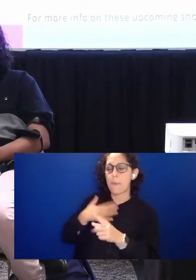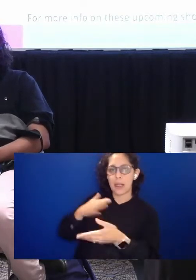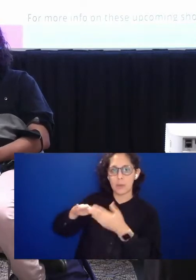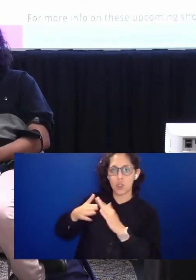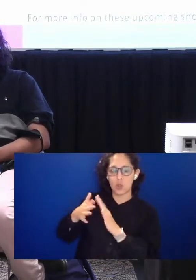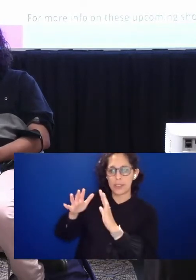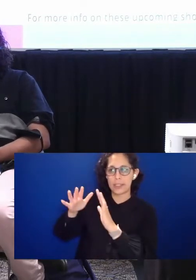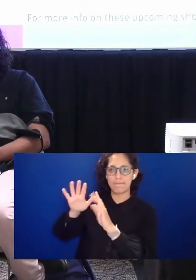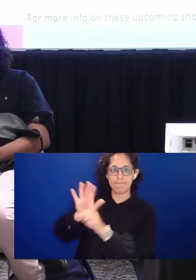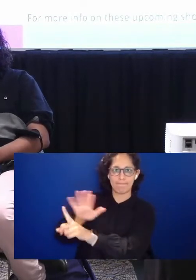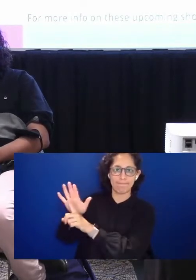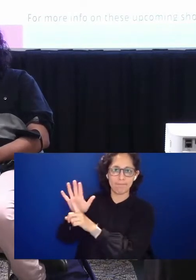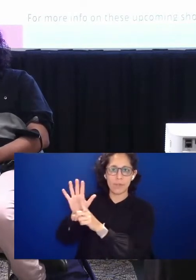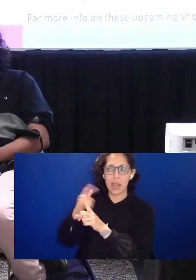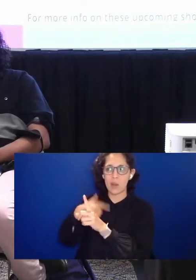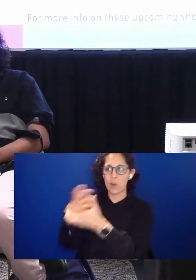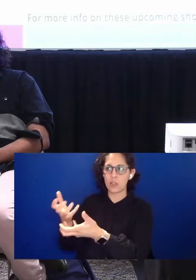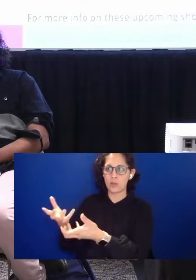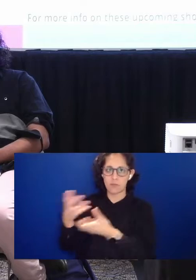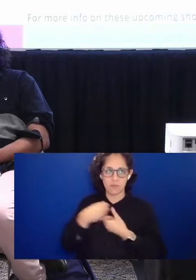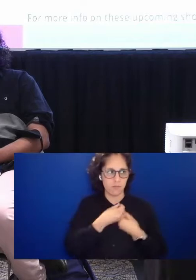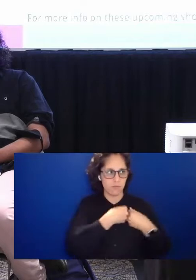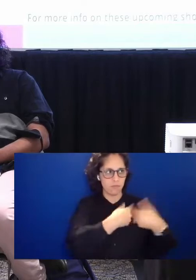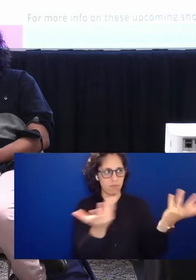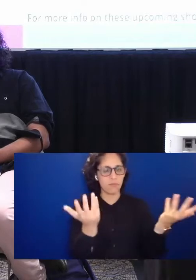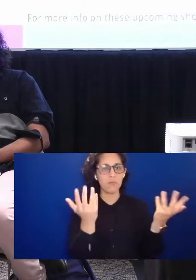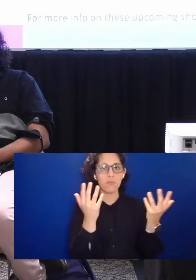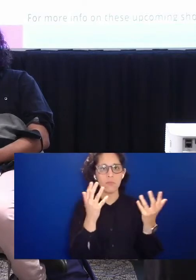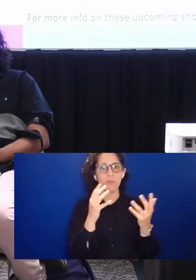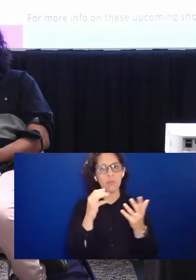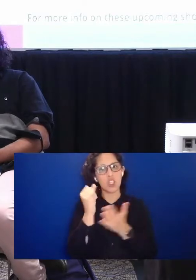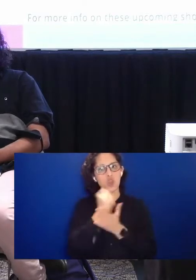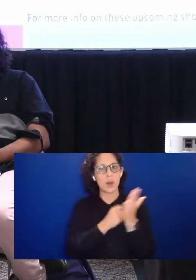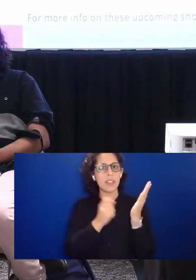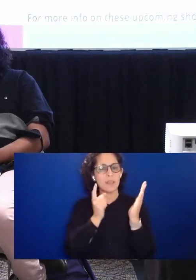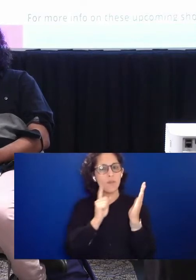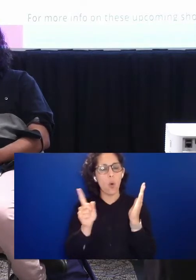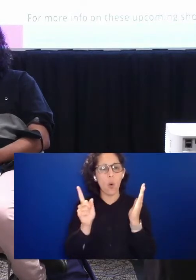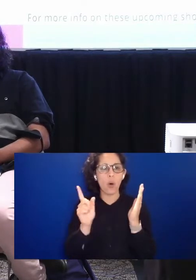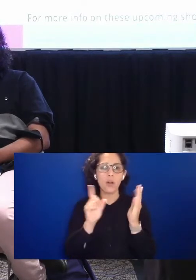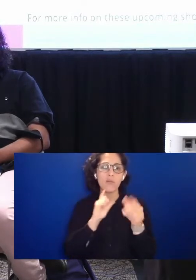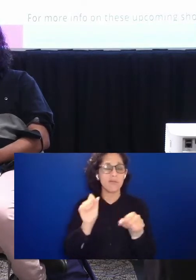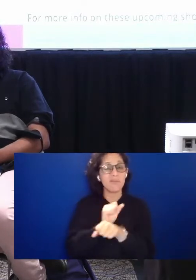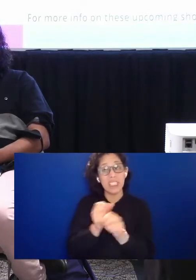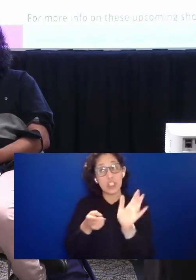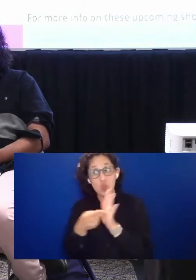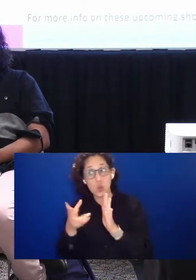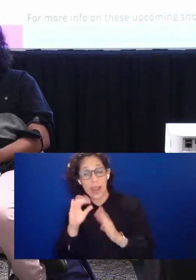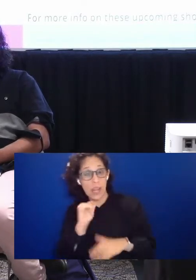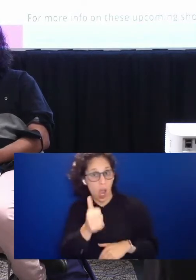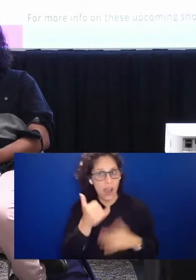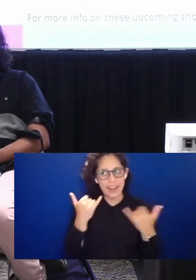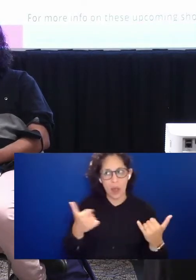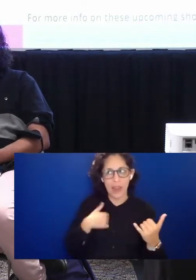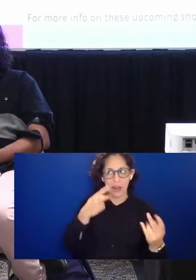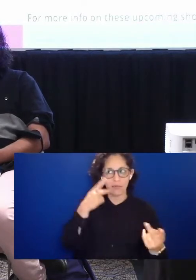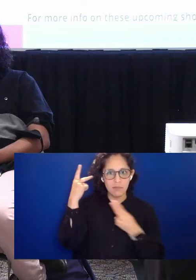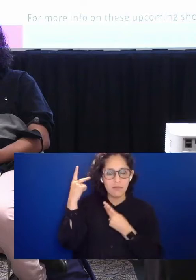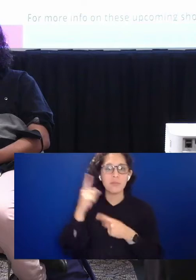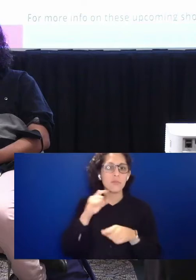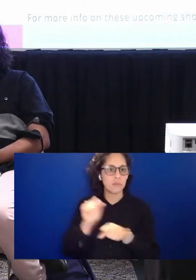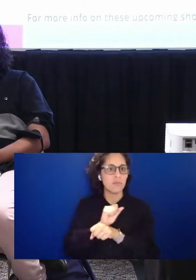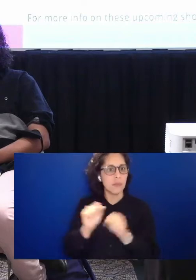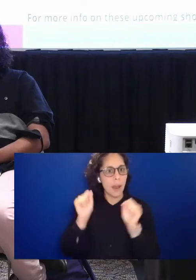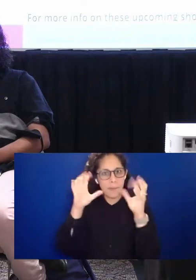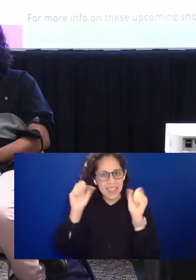stories that I wanted to tell weren't out there in scripted form, which is like true and not true, I know now. You know, there are also amazing